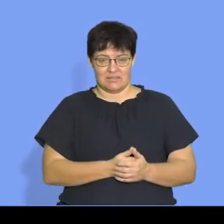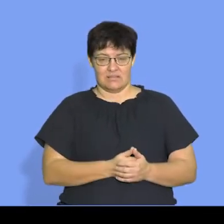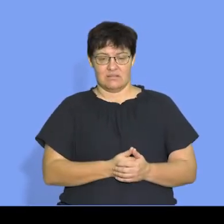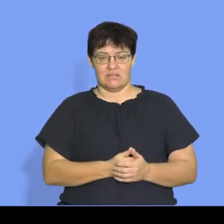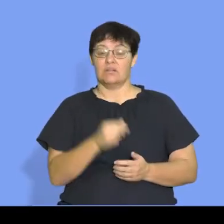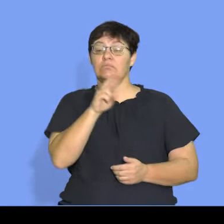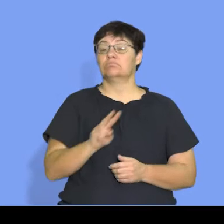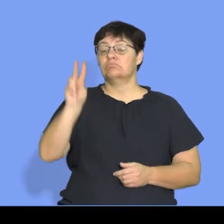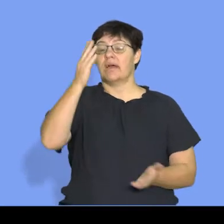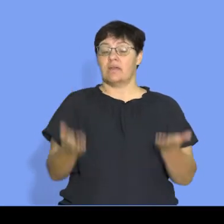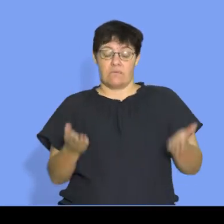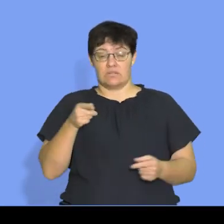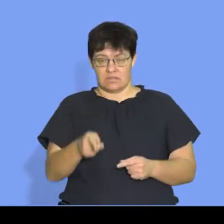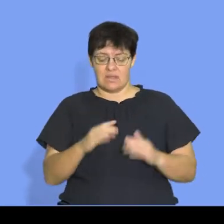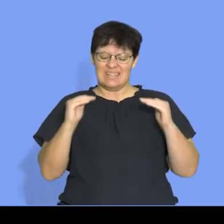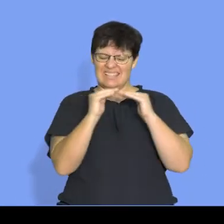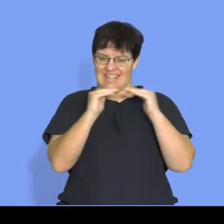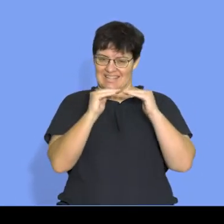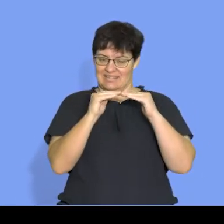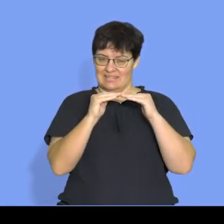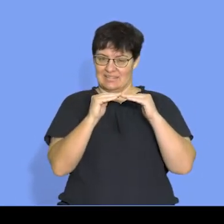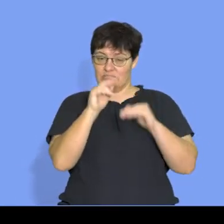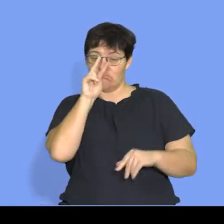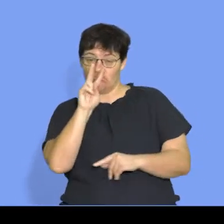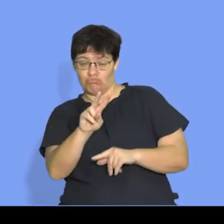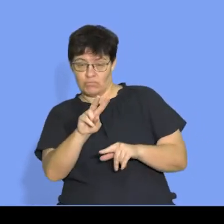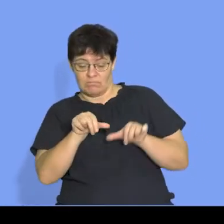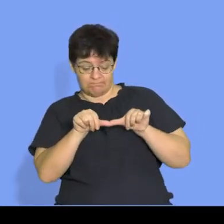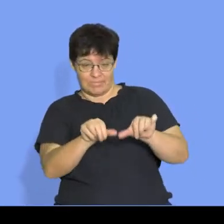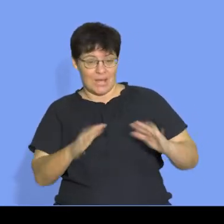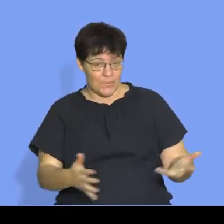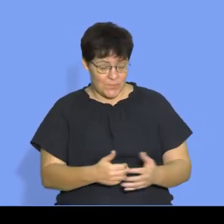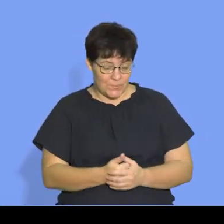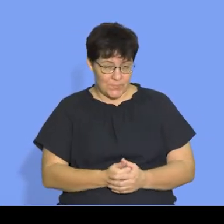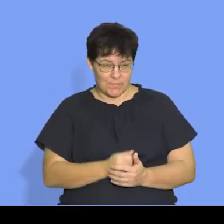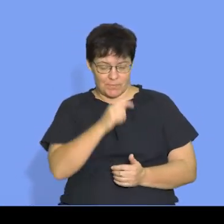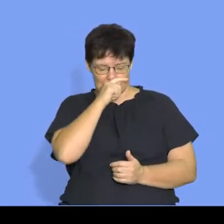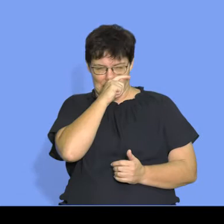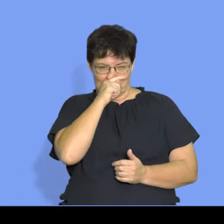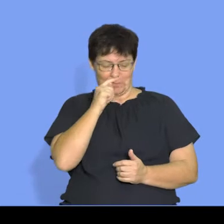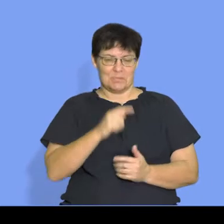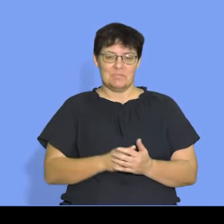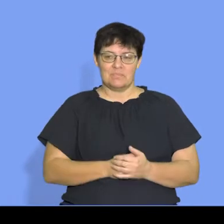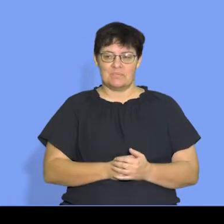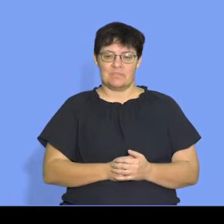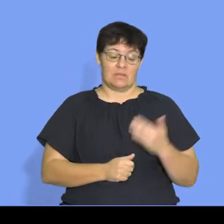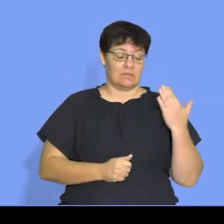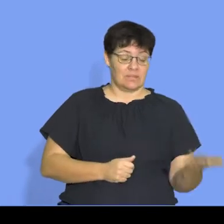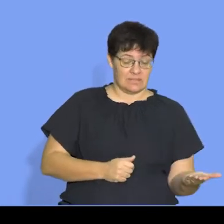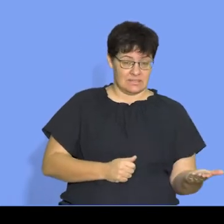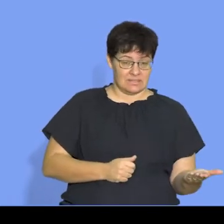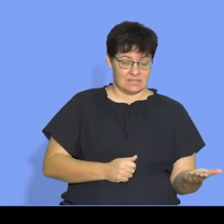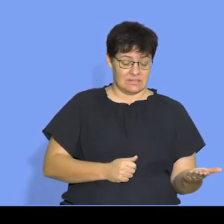quadratic equation, the standard form that we are seeing, means that at all times, one side of the